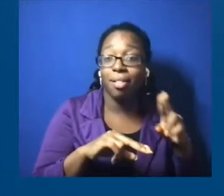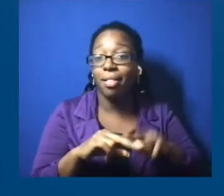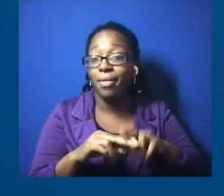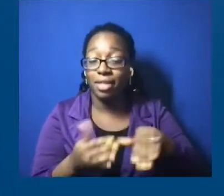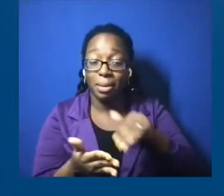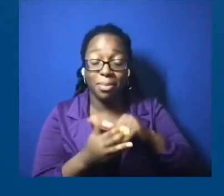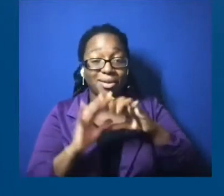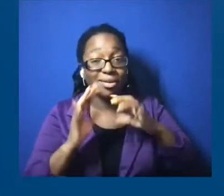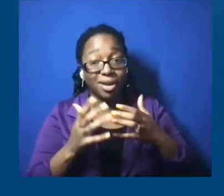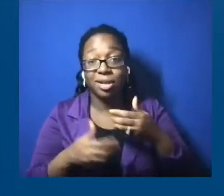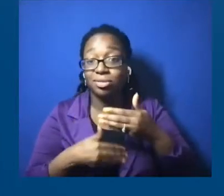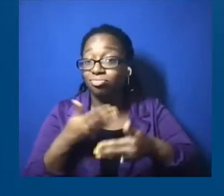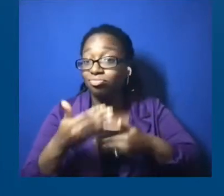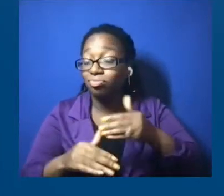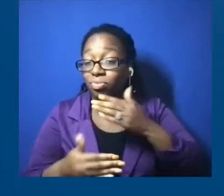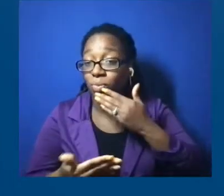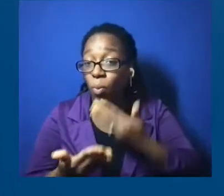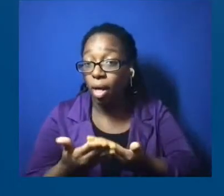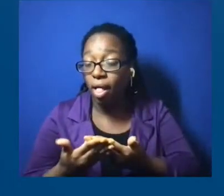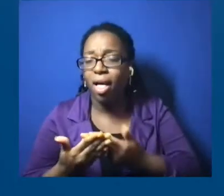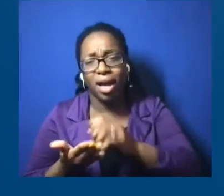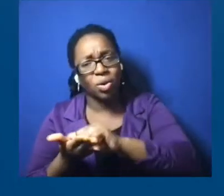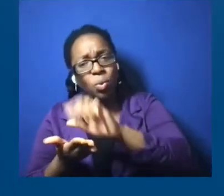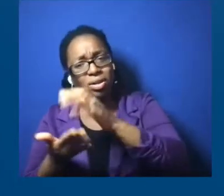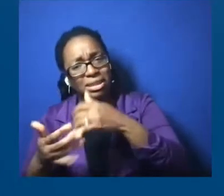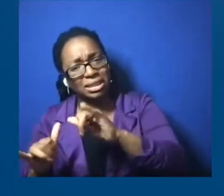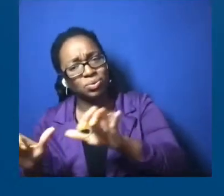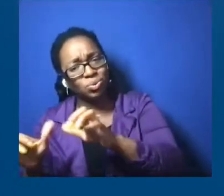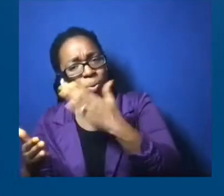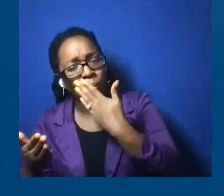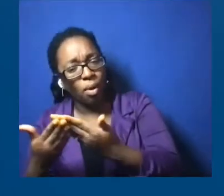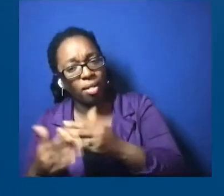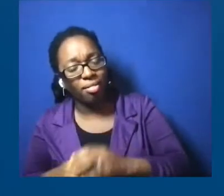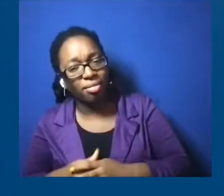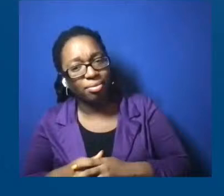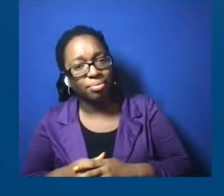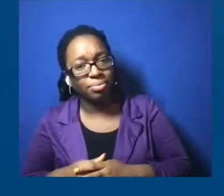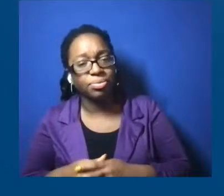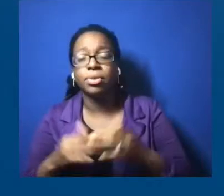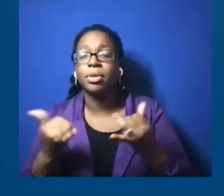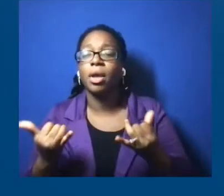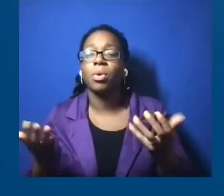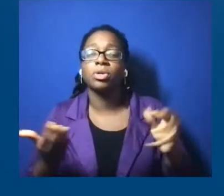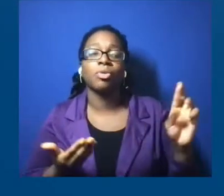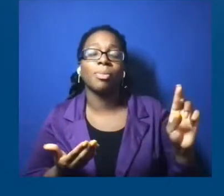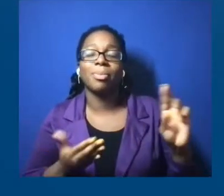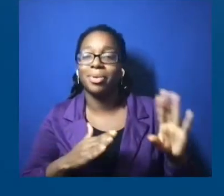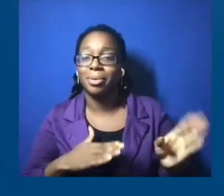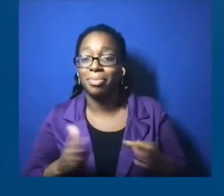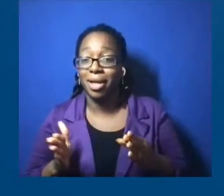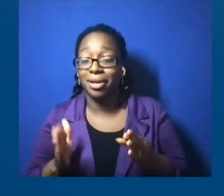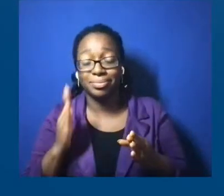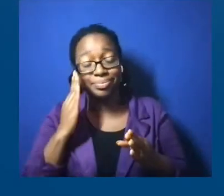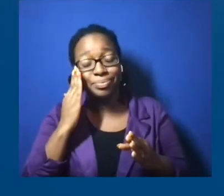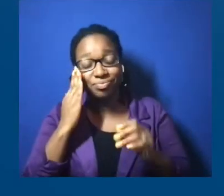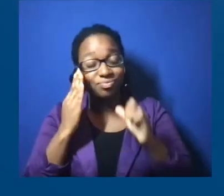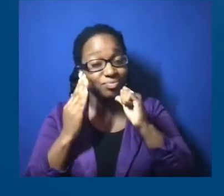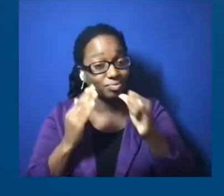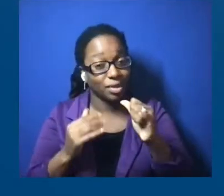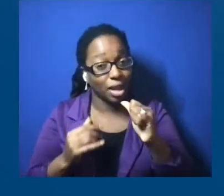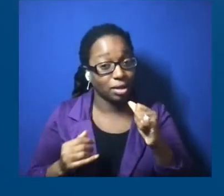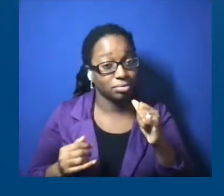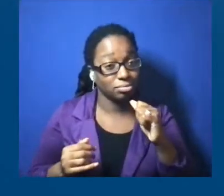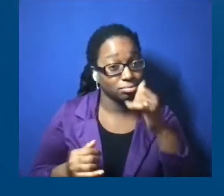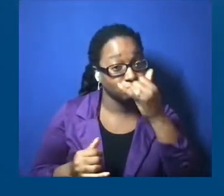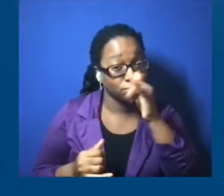well. Now ask, what's the Republican plan? Not a joke. When you're on, if you're with a friend who has a different point of